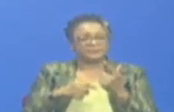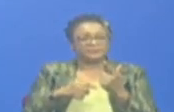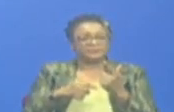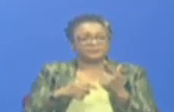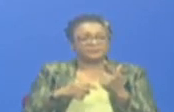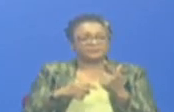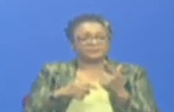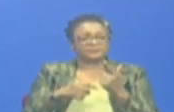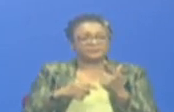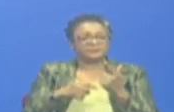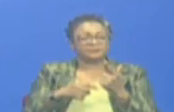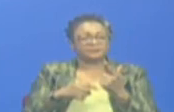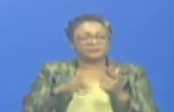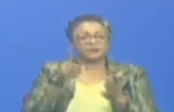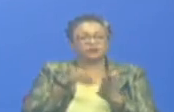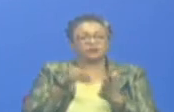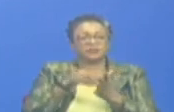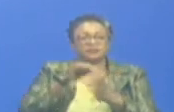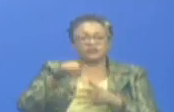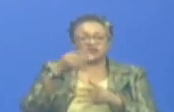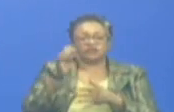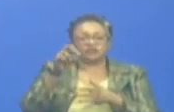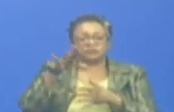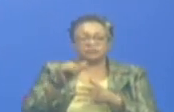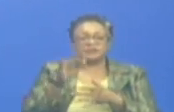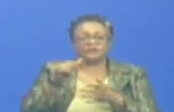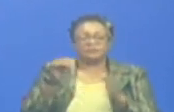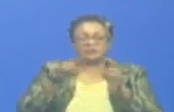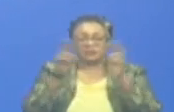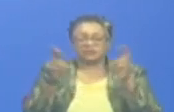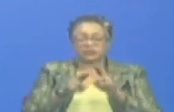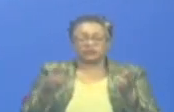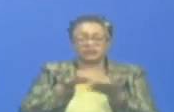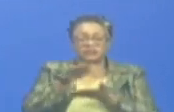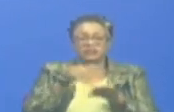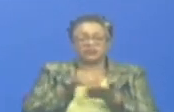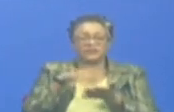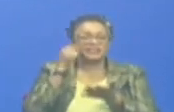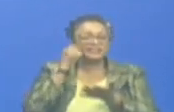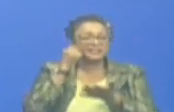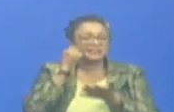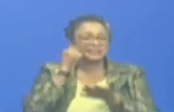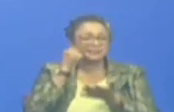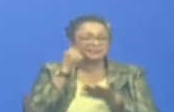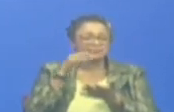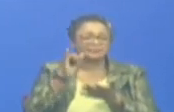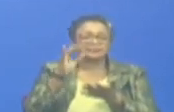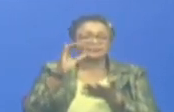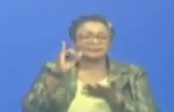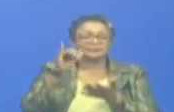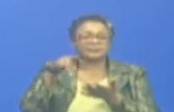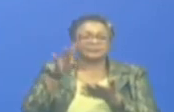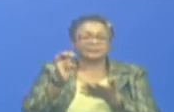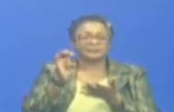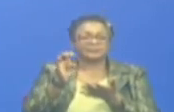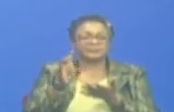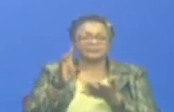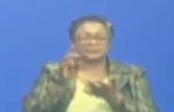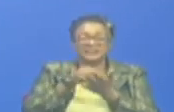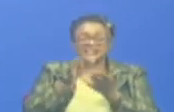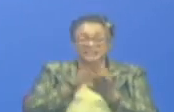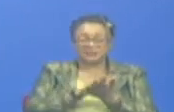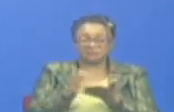According to Dr. Jeremy Heron from the International Center of Insect Physiology and Ecology, ICIPE, the data collected so